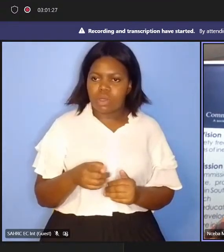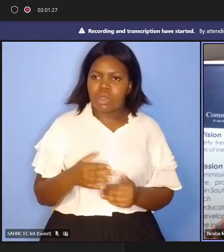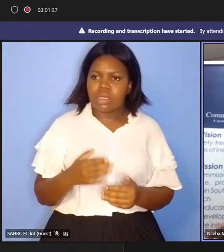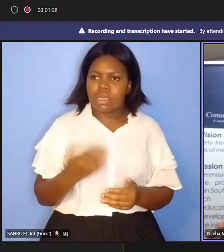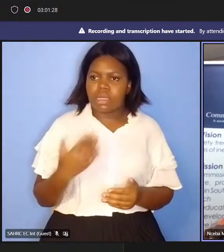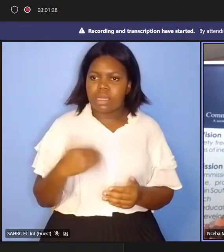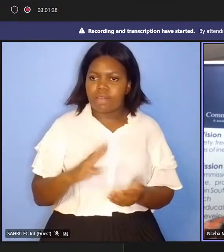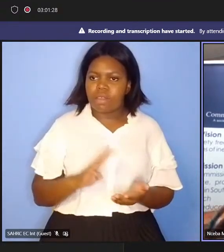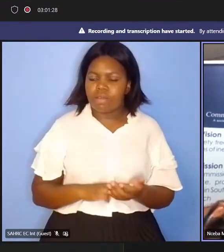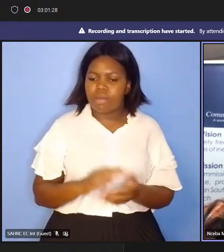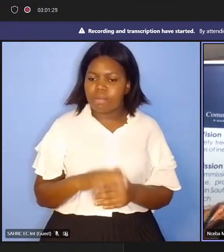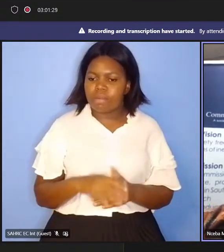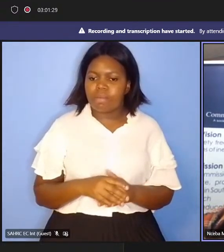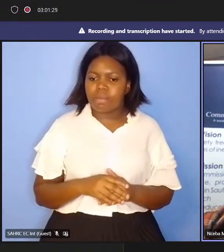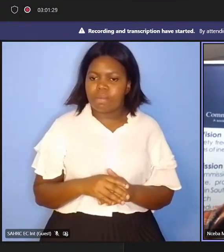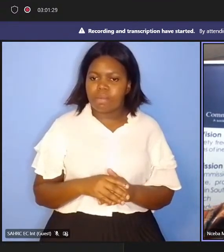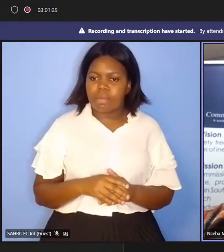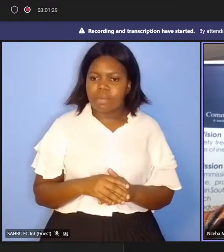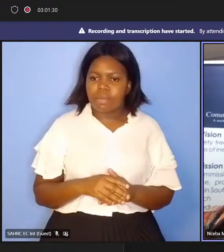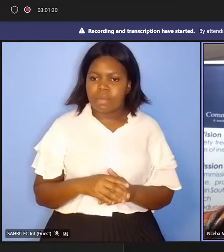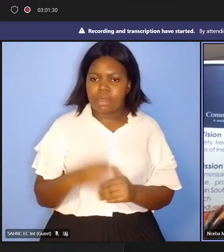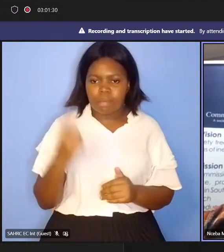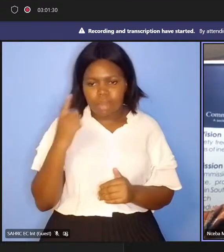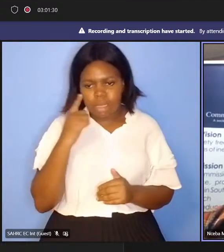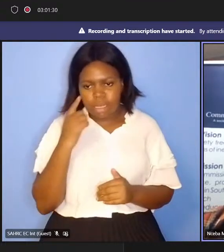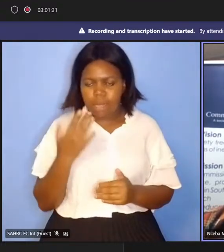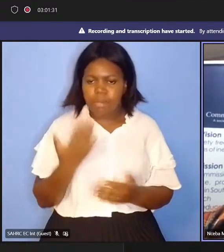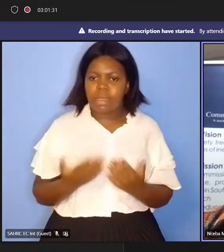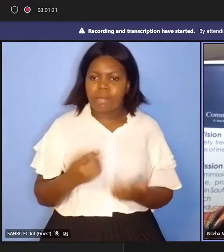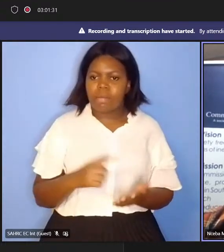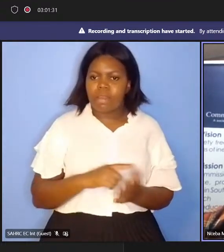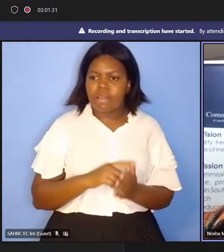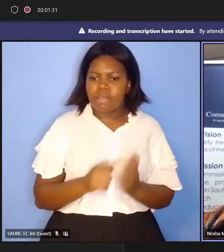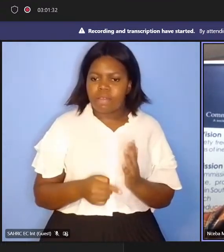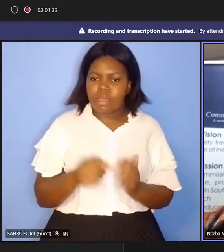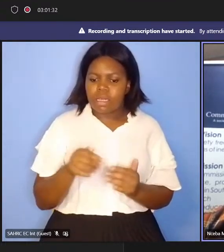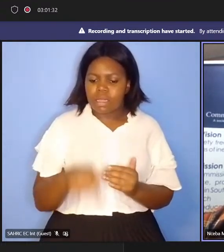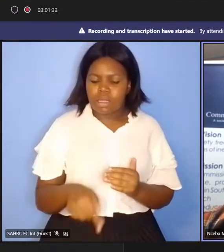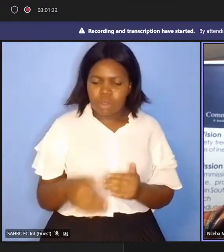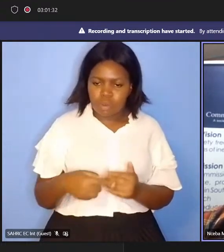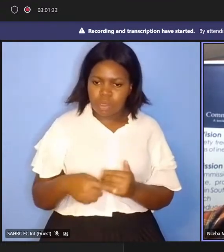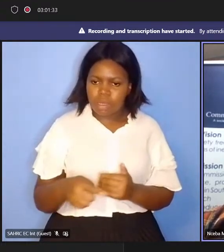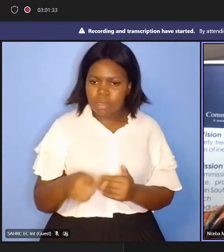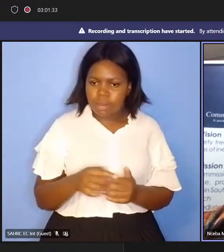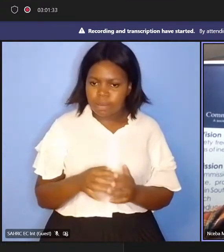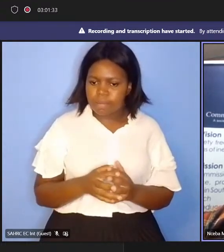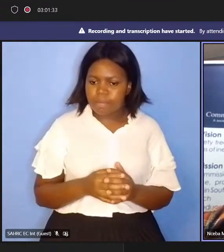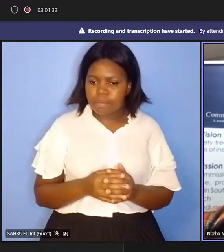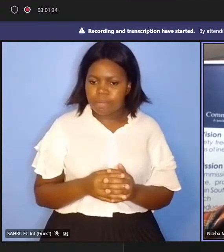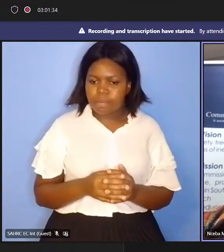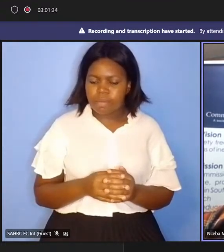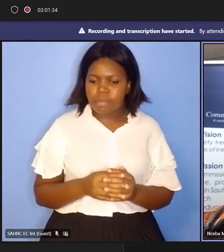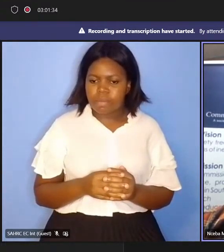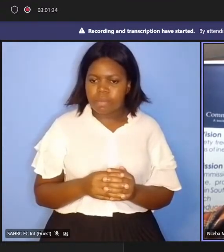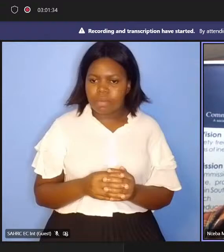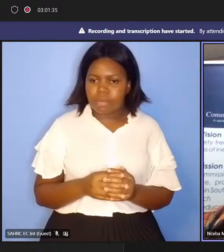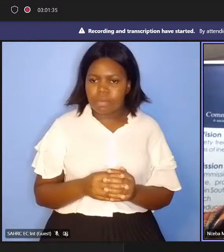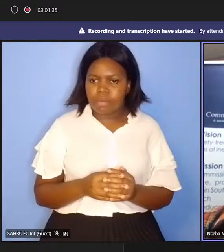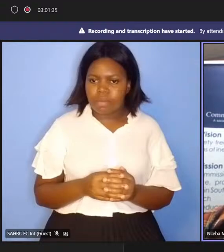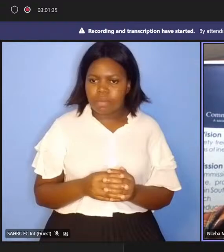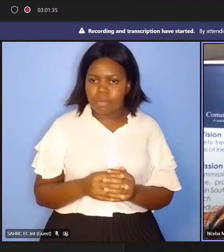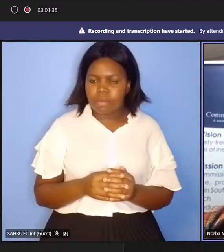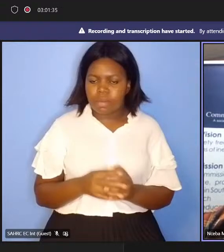I'm hoping by the end of this week, because the legal committee will be sitting on Thursday. So I'm hoping by the end of this